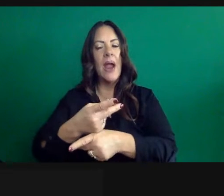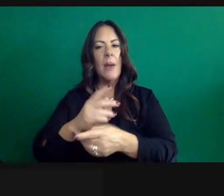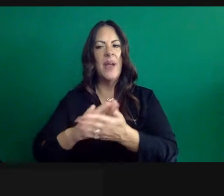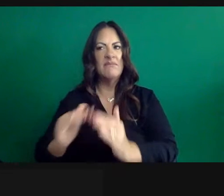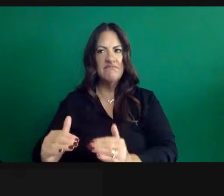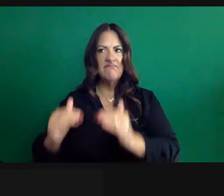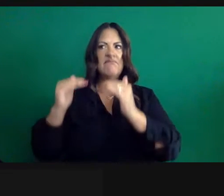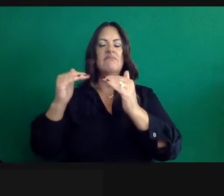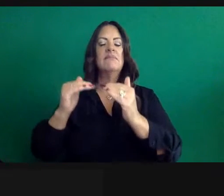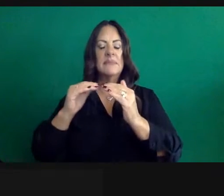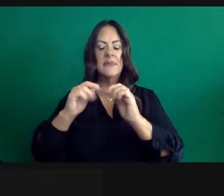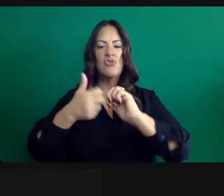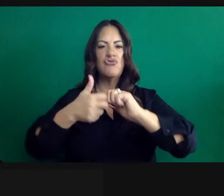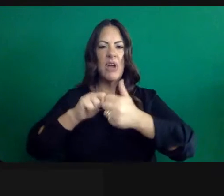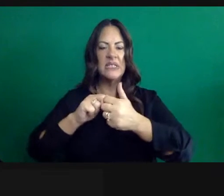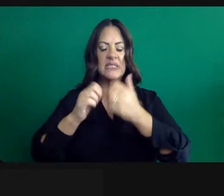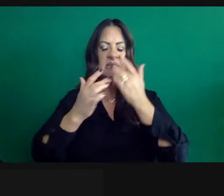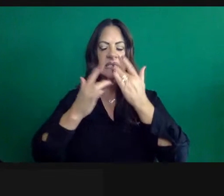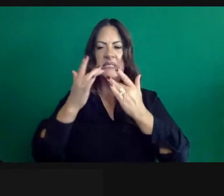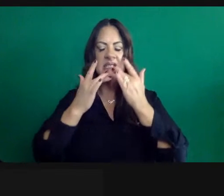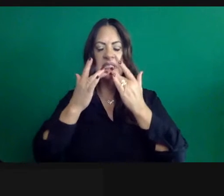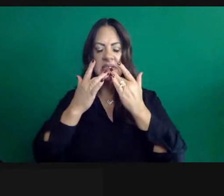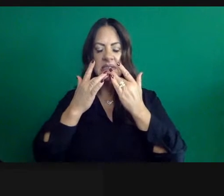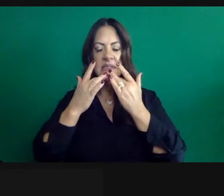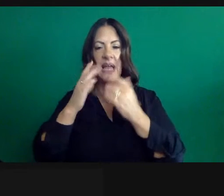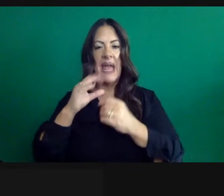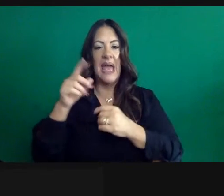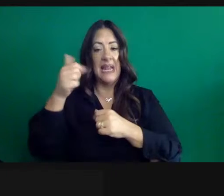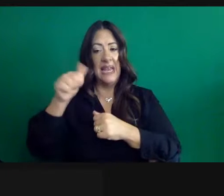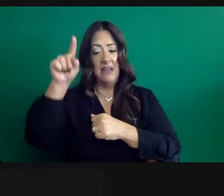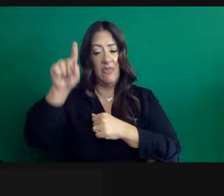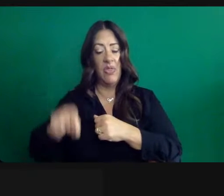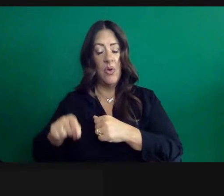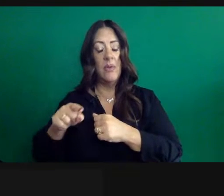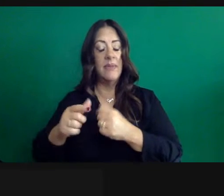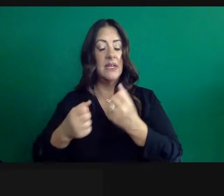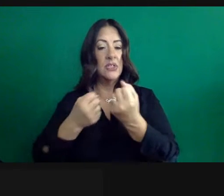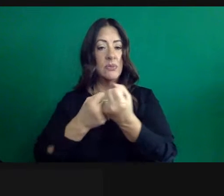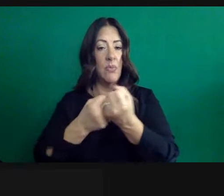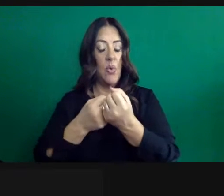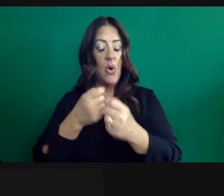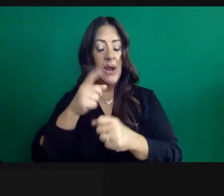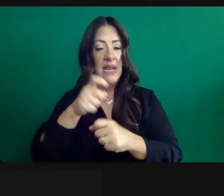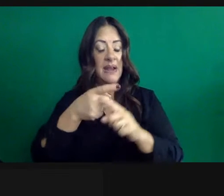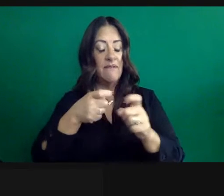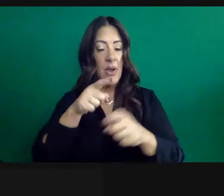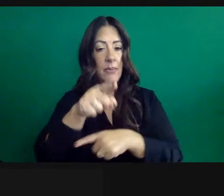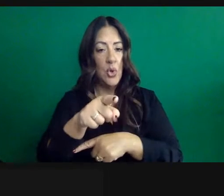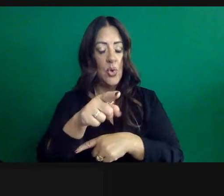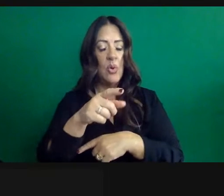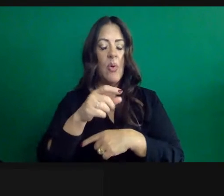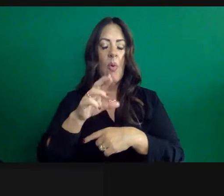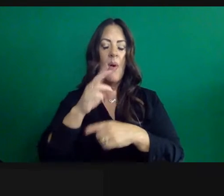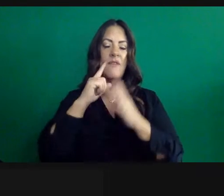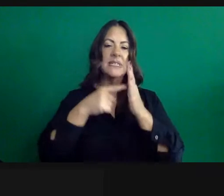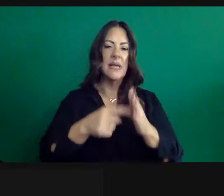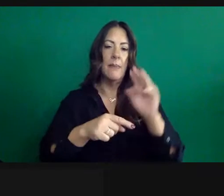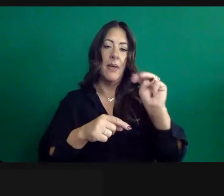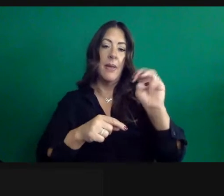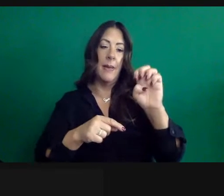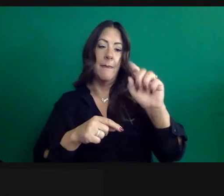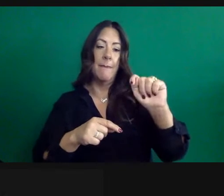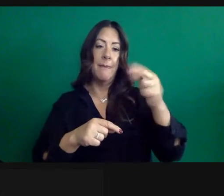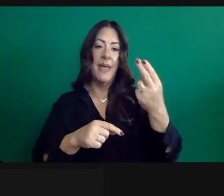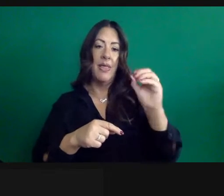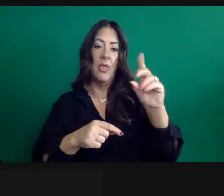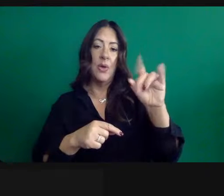state intervention and assistance, that those hospitals were no longer on crisis care. Methodist Hospital of Southern California told us this morning that they